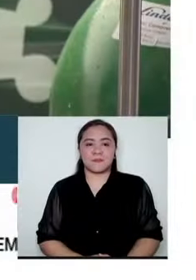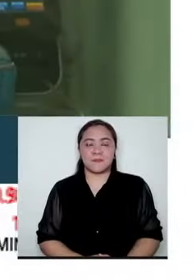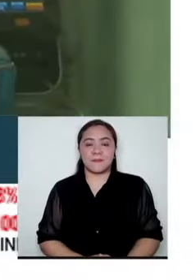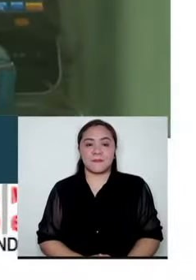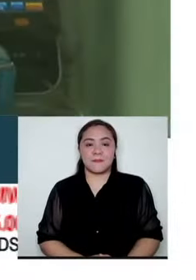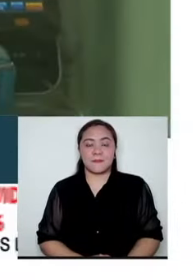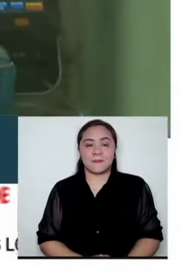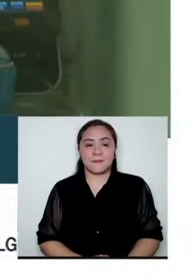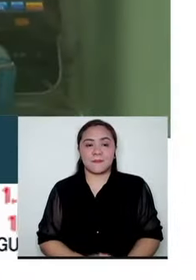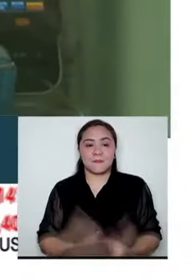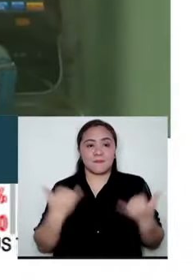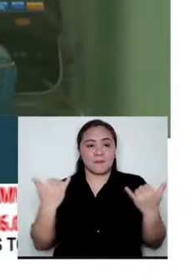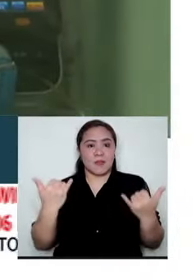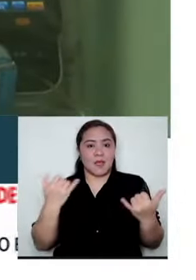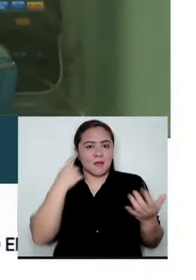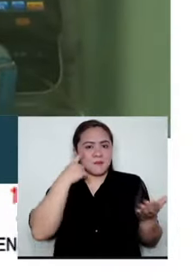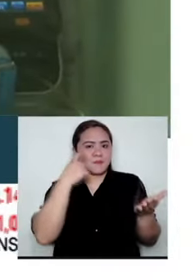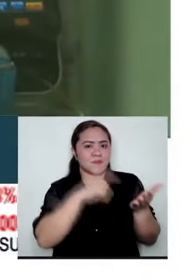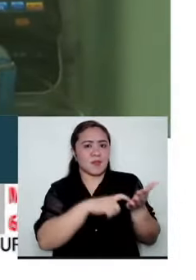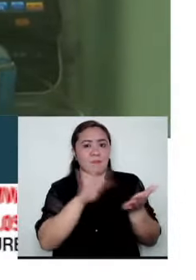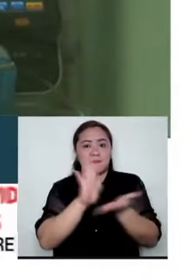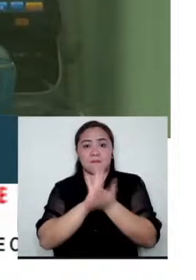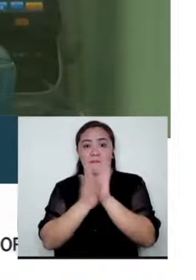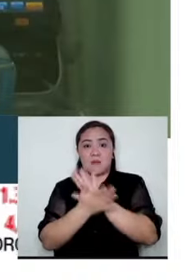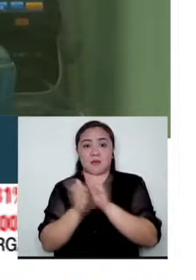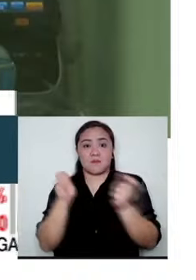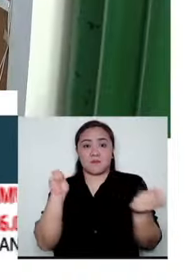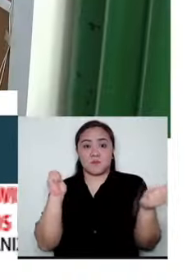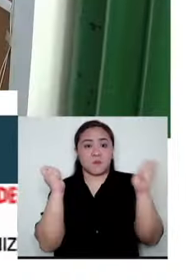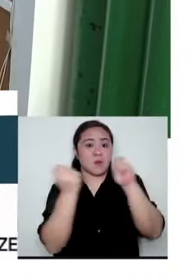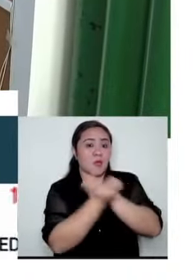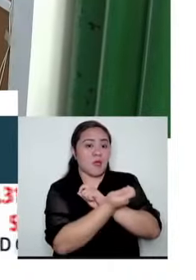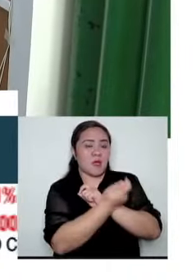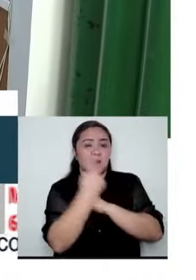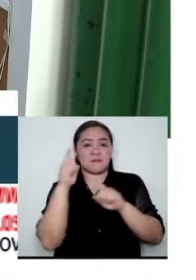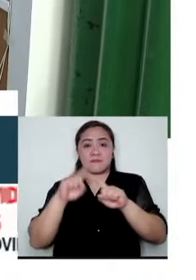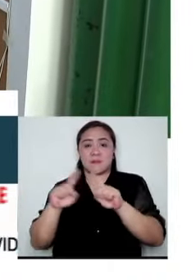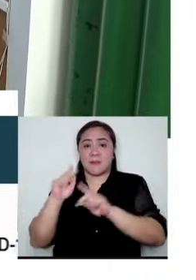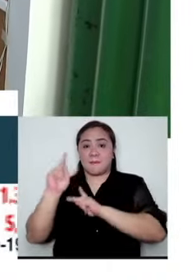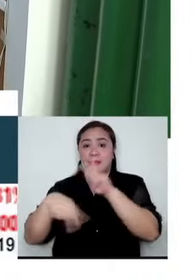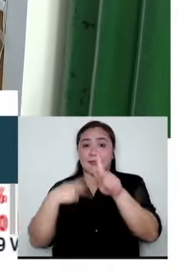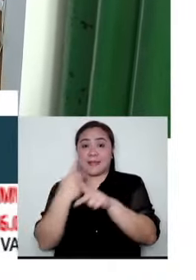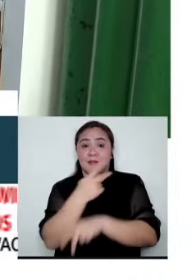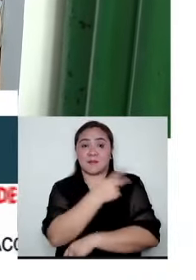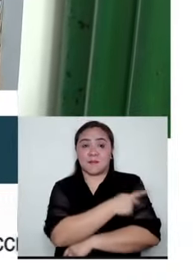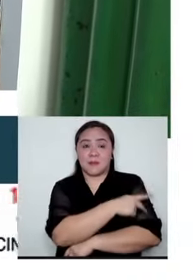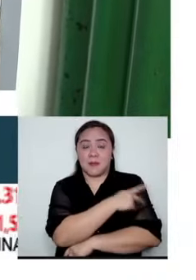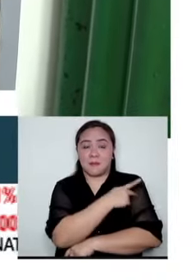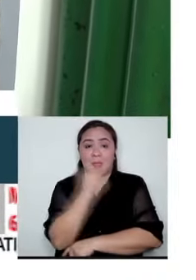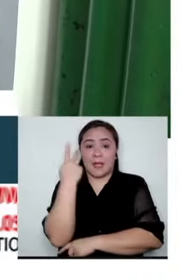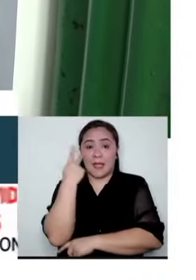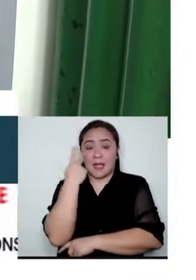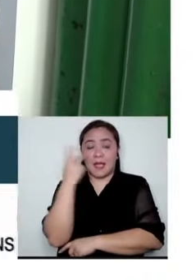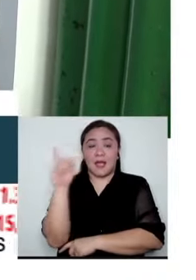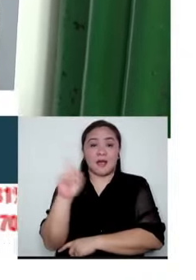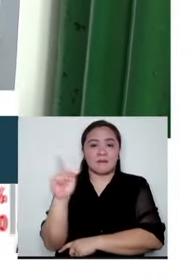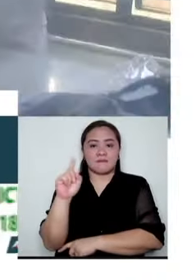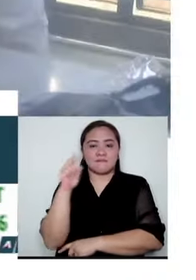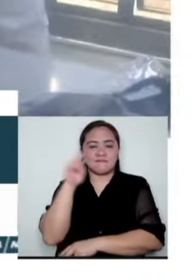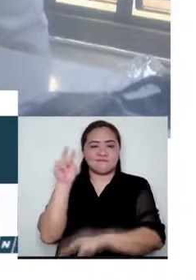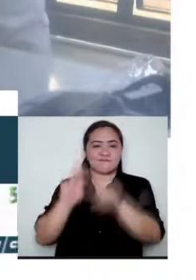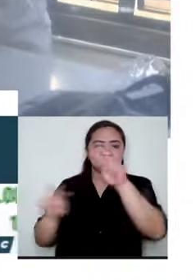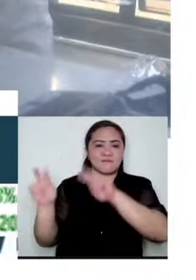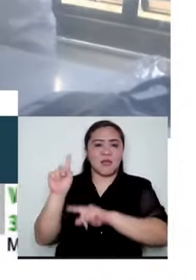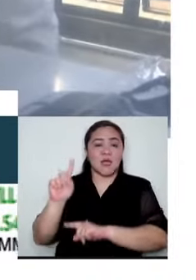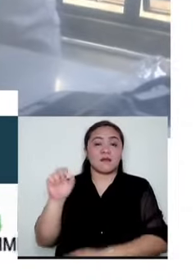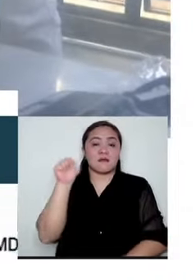We have noted that there's a shift between the type of patients that we're seeing. Previously, we're seeing patients that are of senior citizen, those